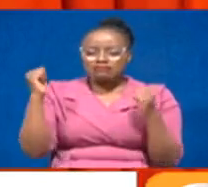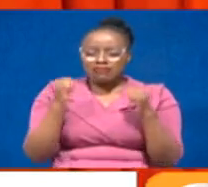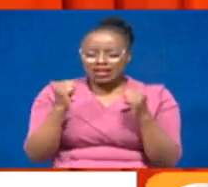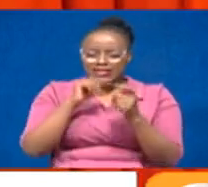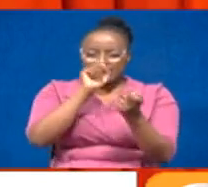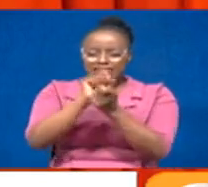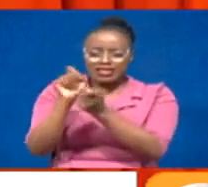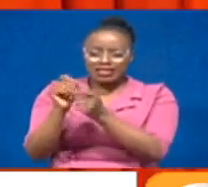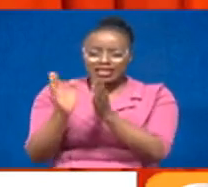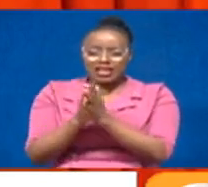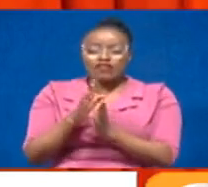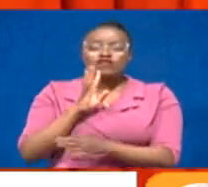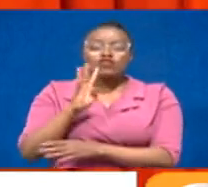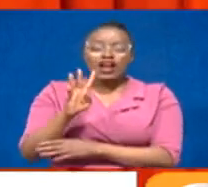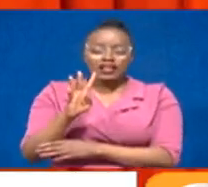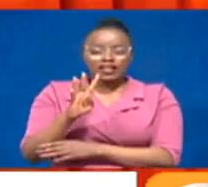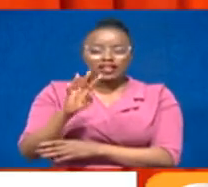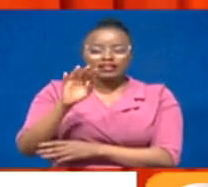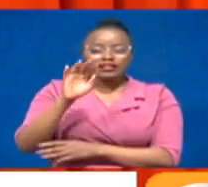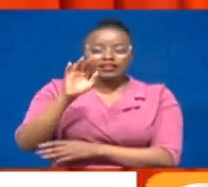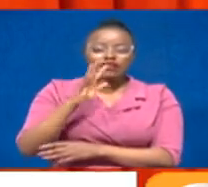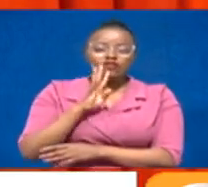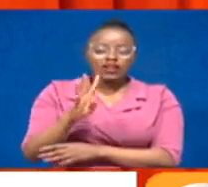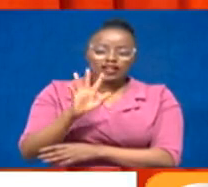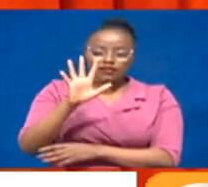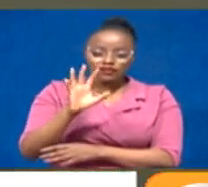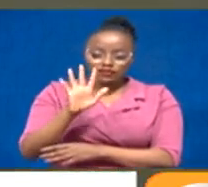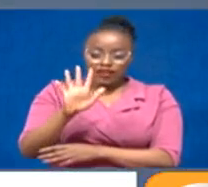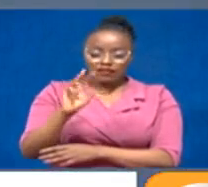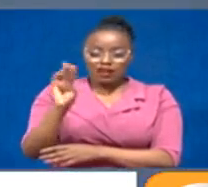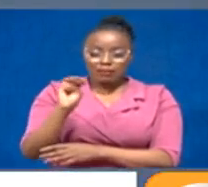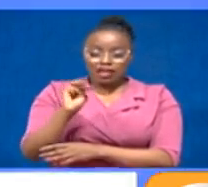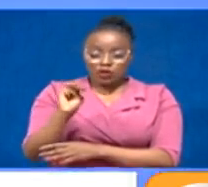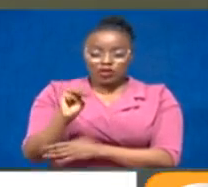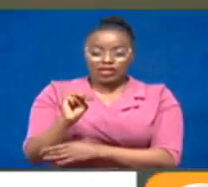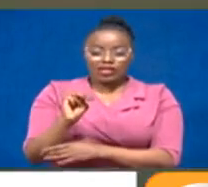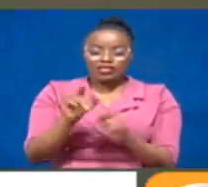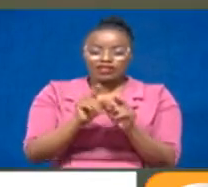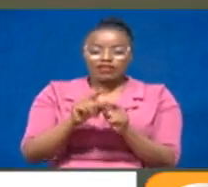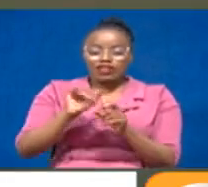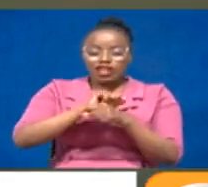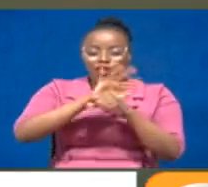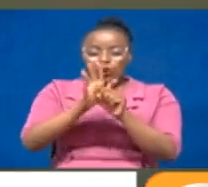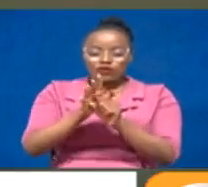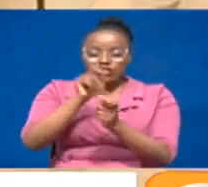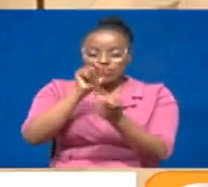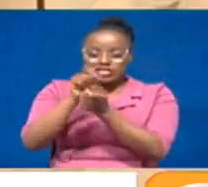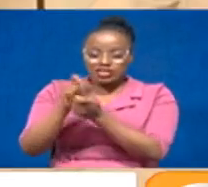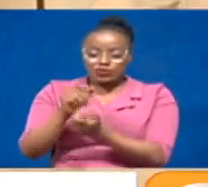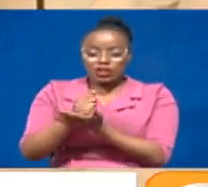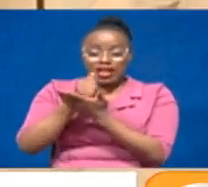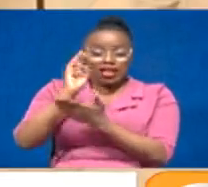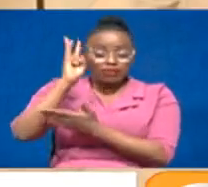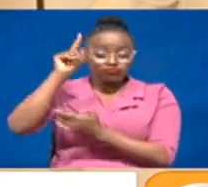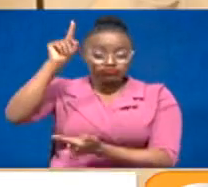and also 405 million shillings on COVID testing. The COVID-19 test kit, the ministry says, will help